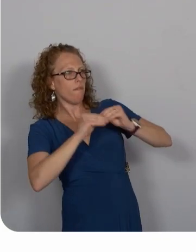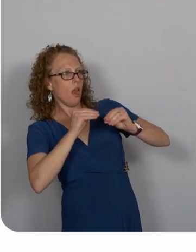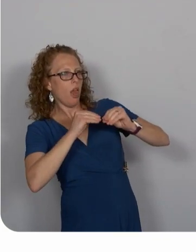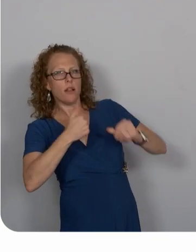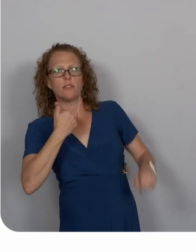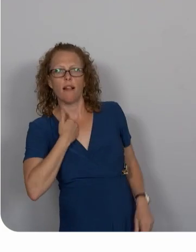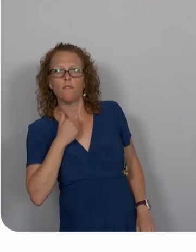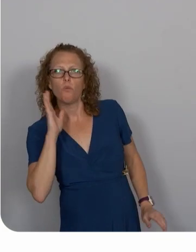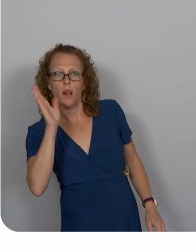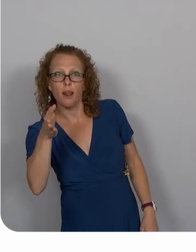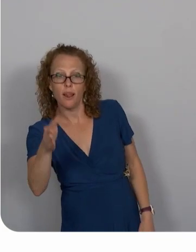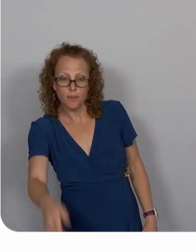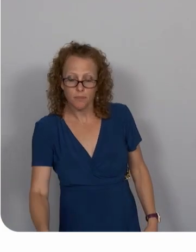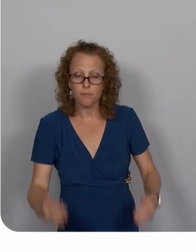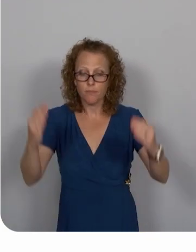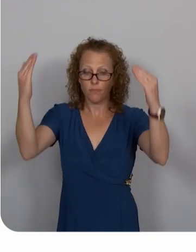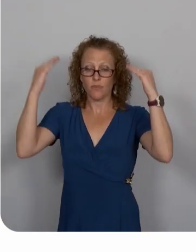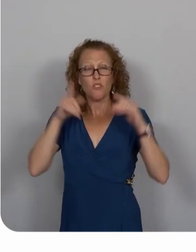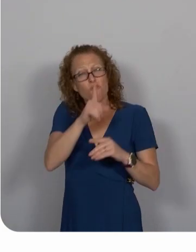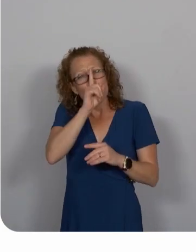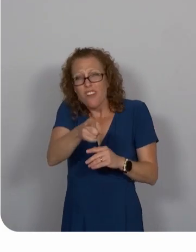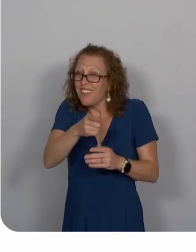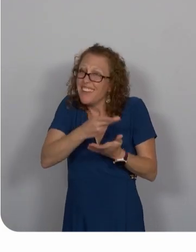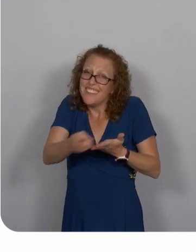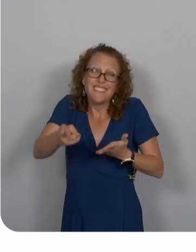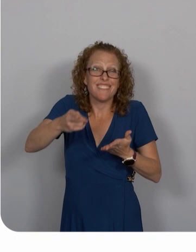can understand what's inside and how they were built.